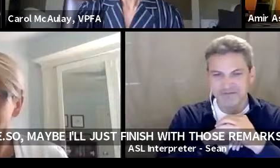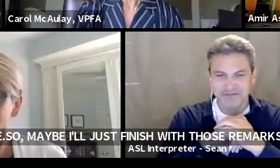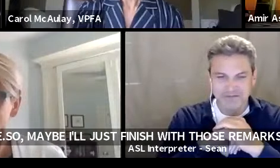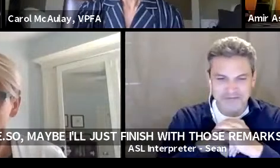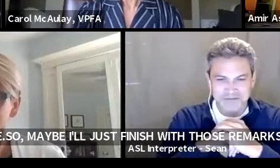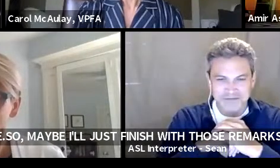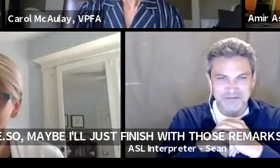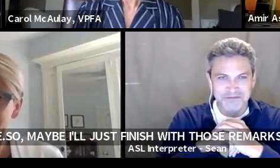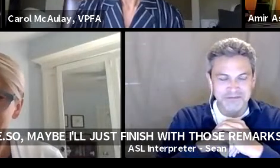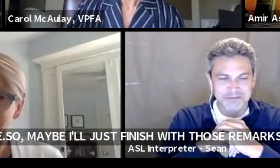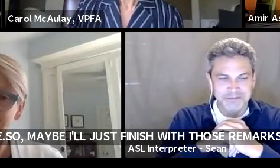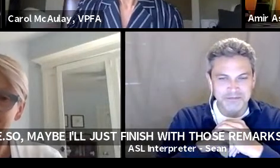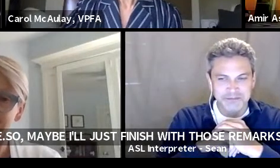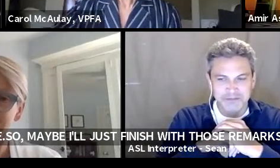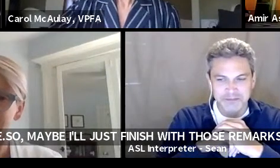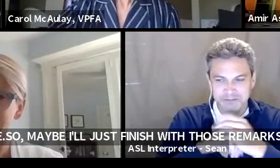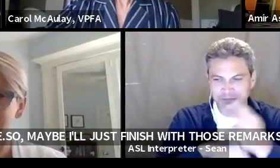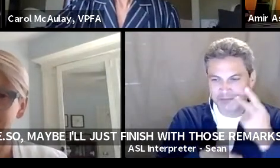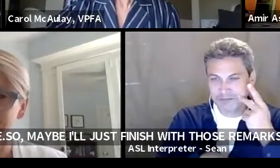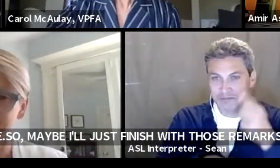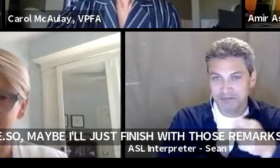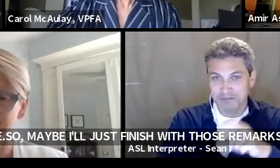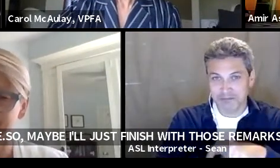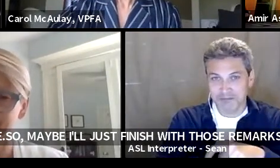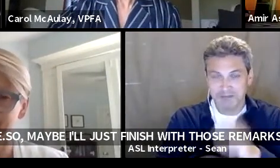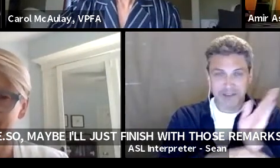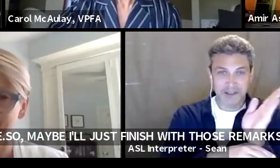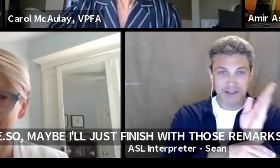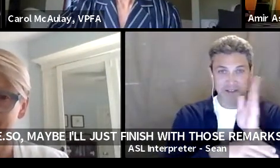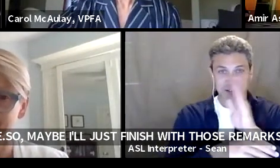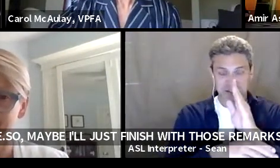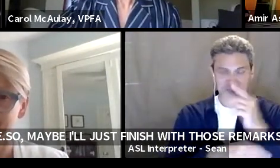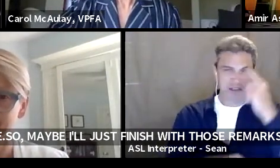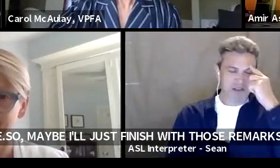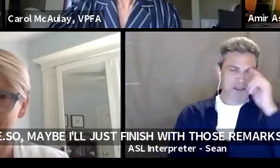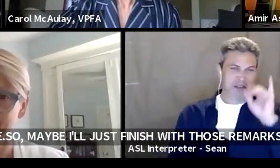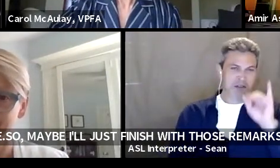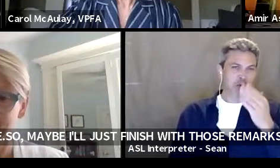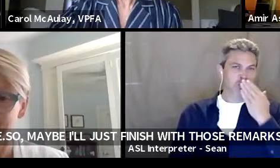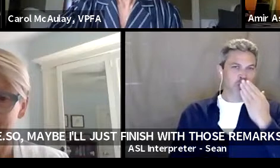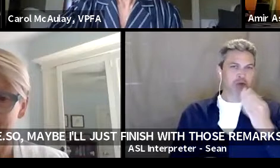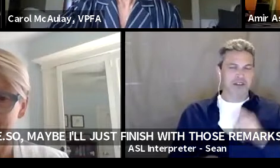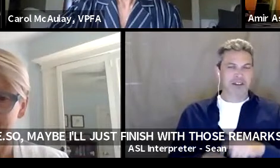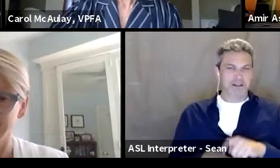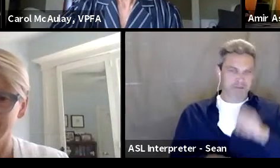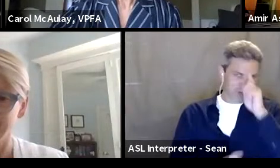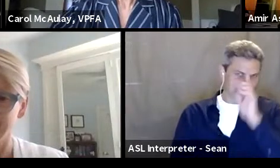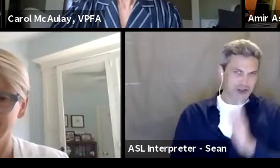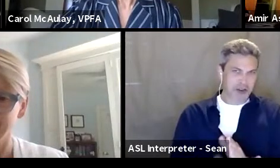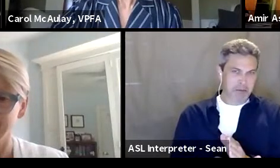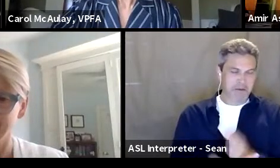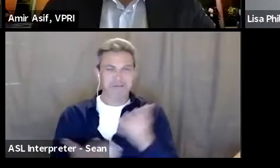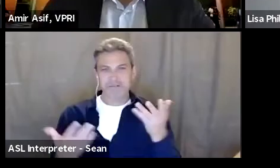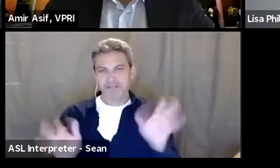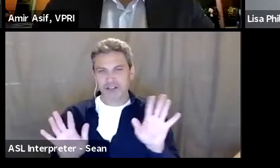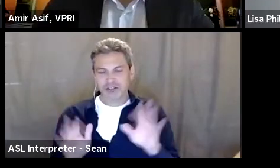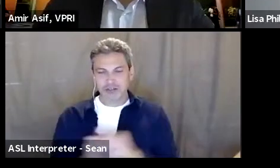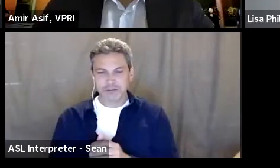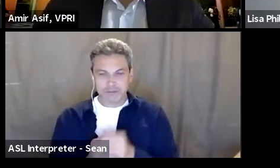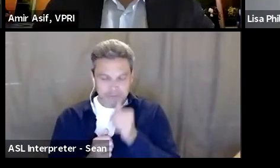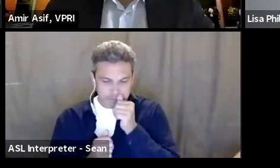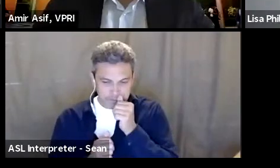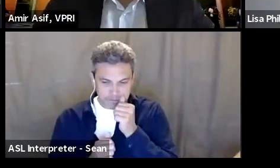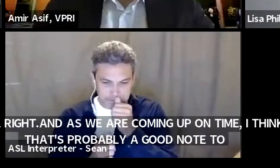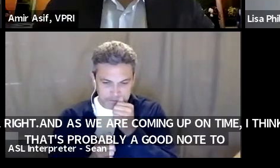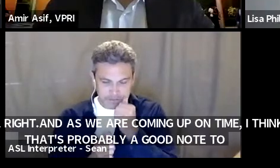All right, and as we are coming up on time, I think that's probably a good note to finish. I'll just say